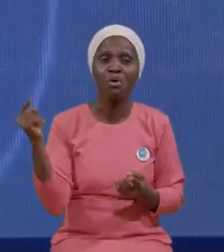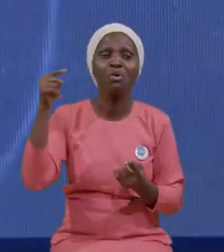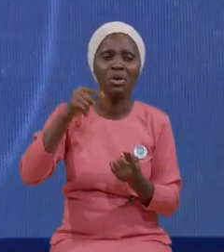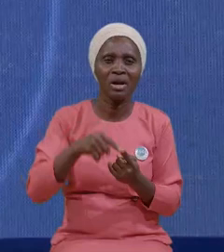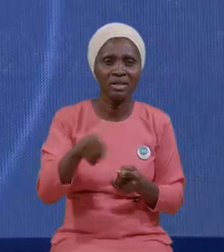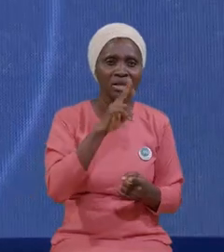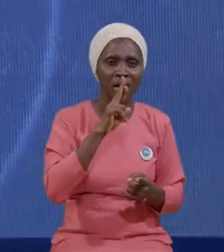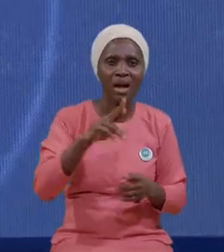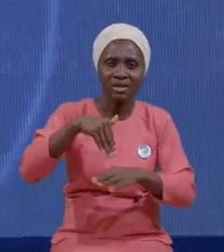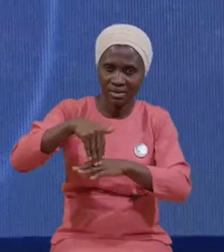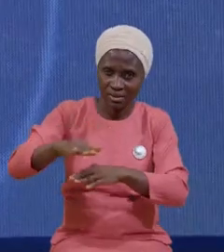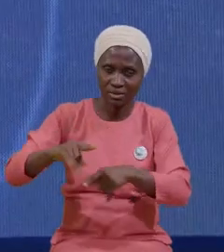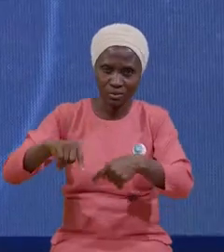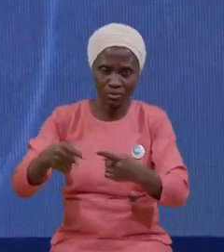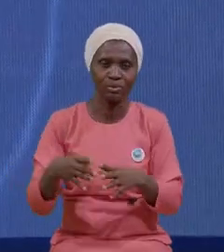sent?